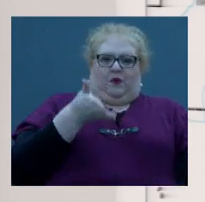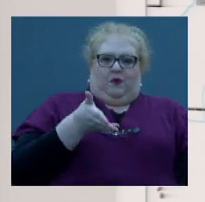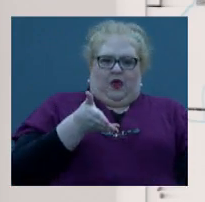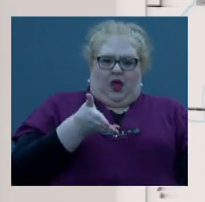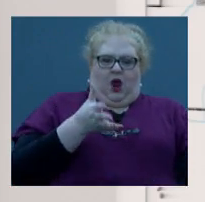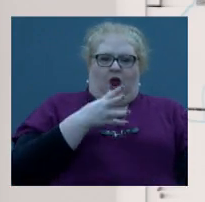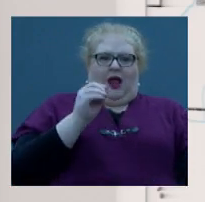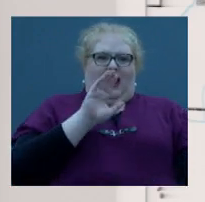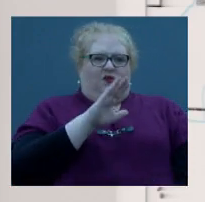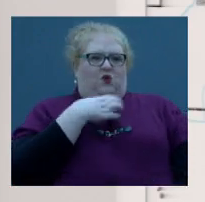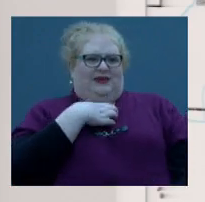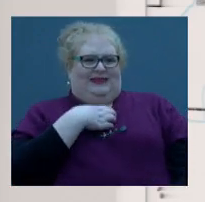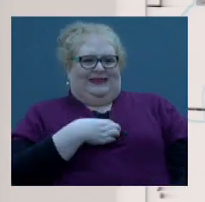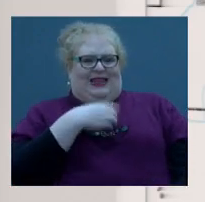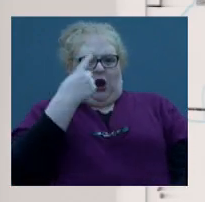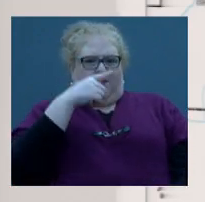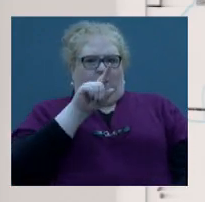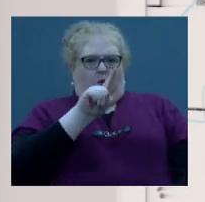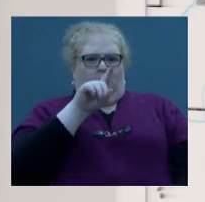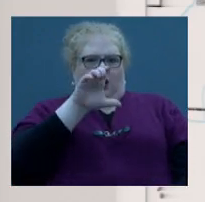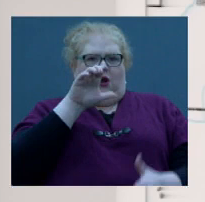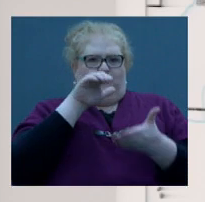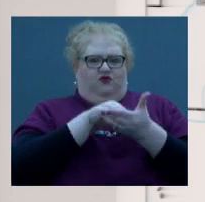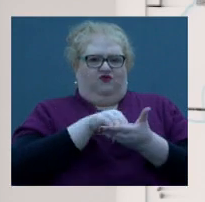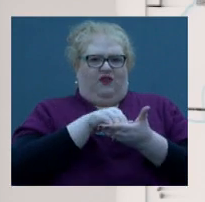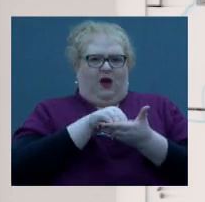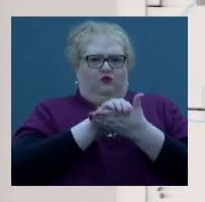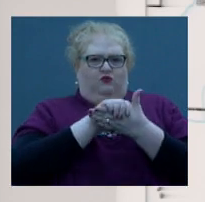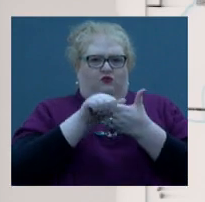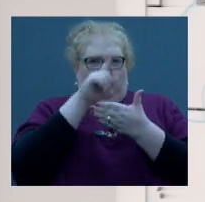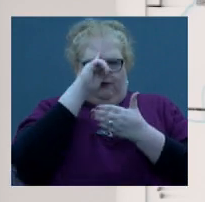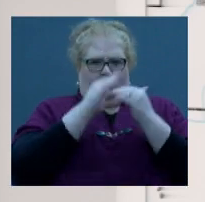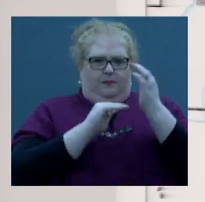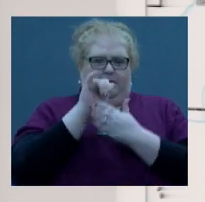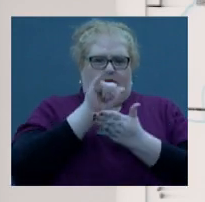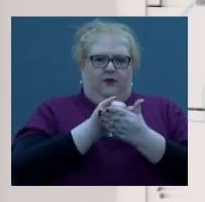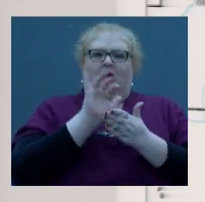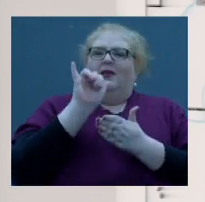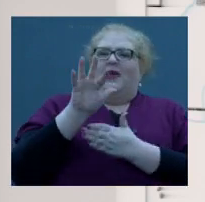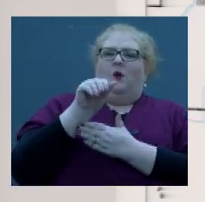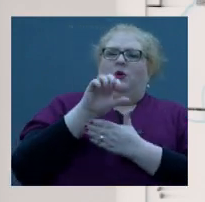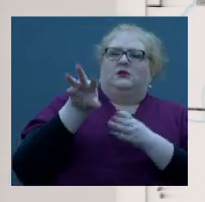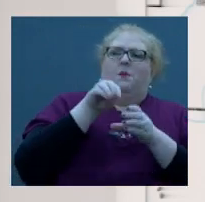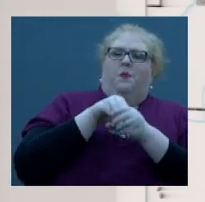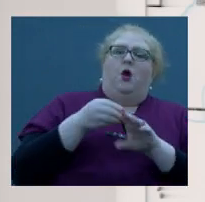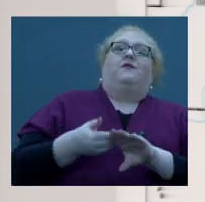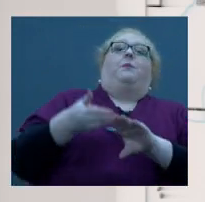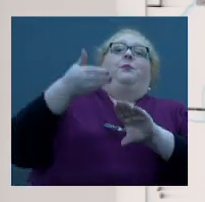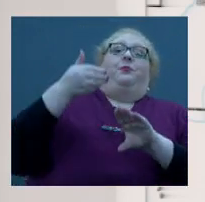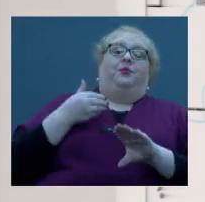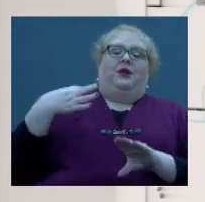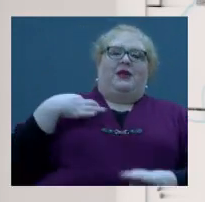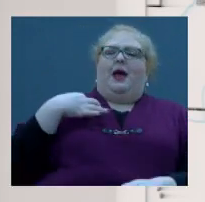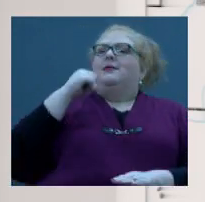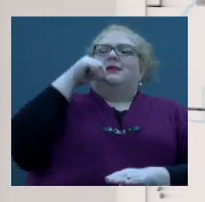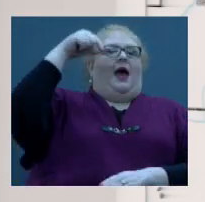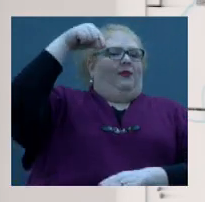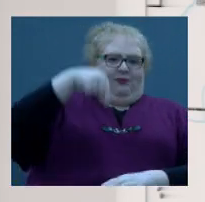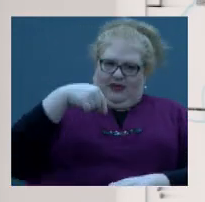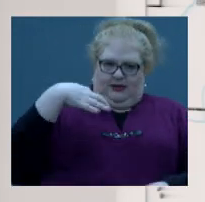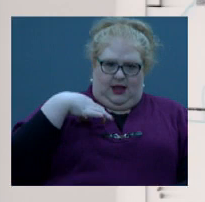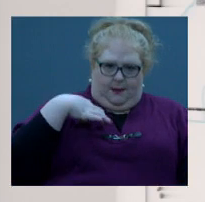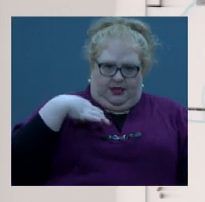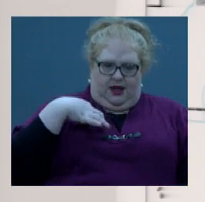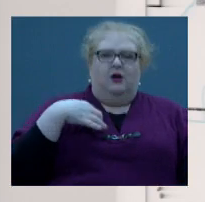to get $100,000 to build that? That was a part of a previous application. It's Okay, not a part all of right. this application. Okay.